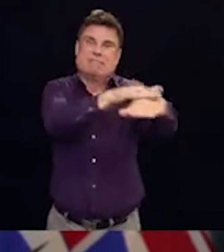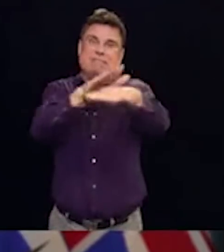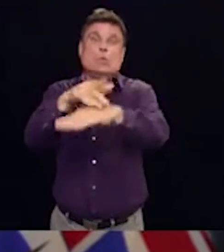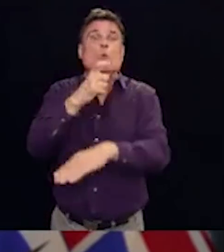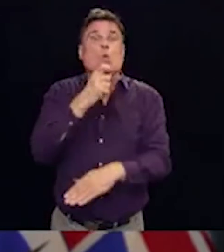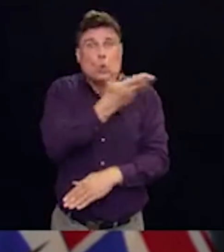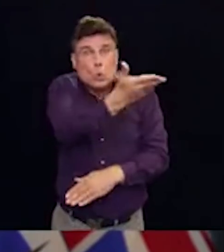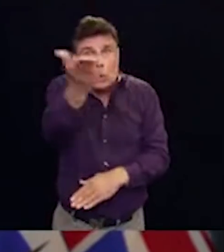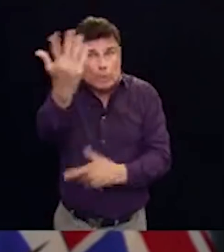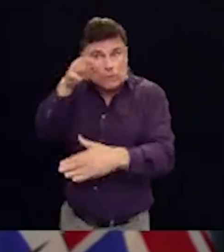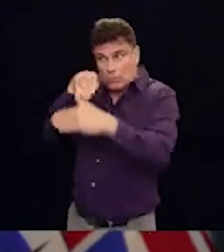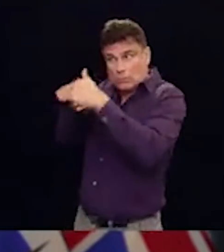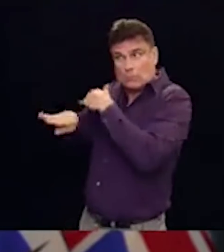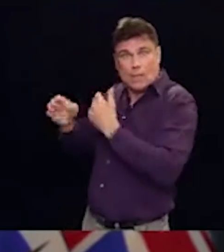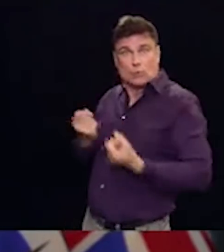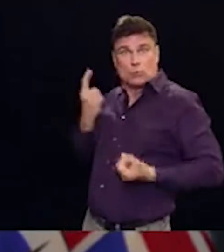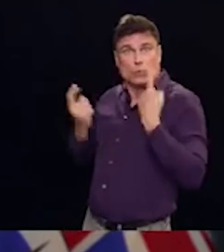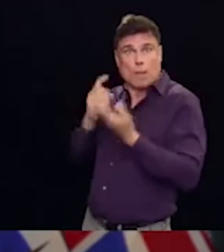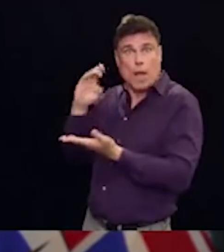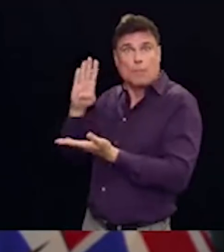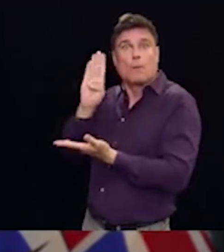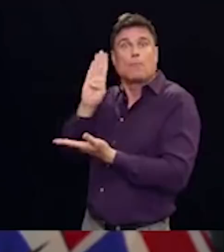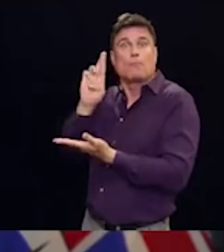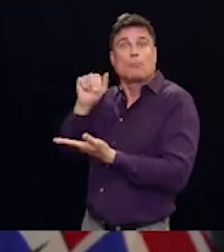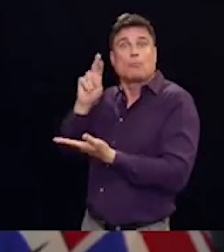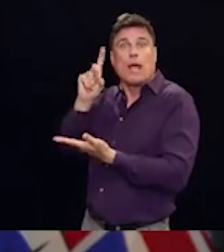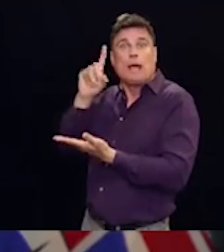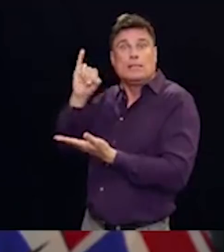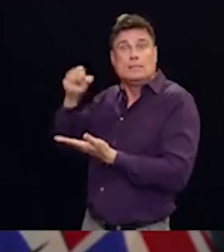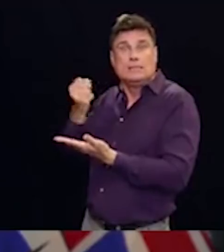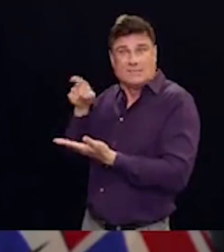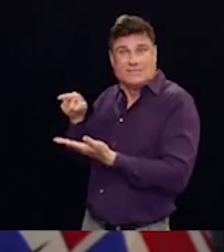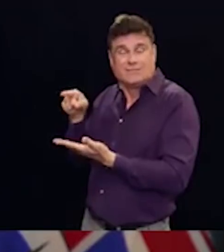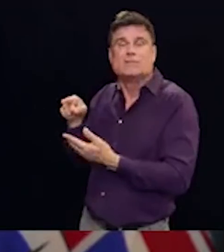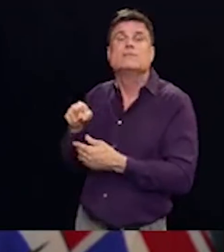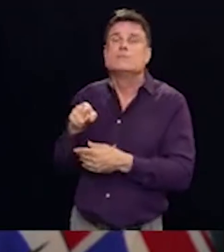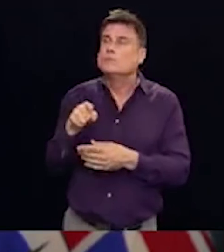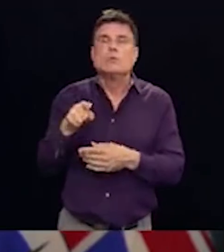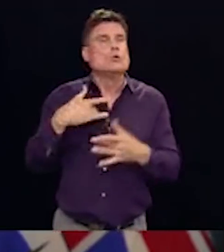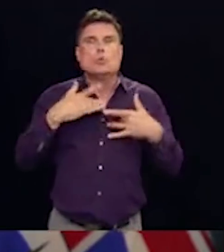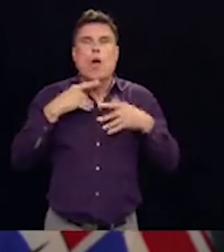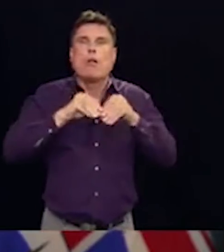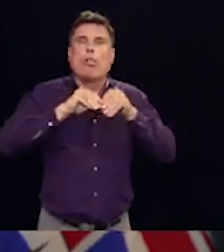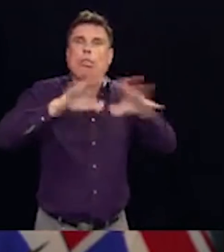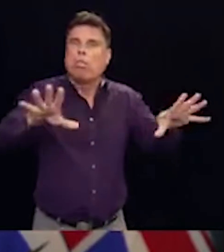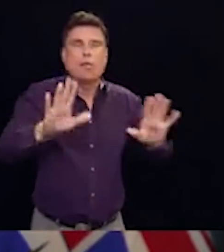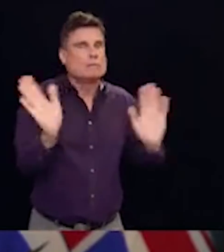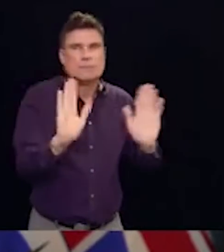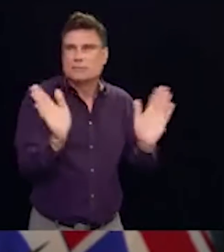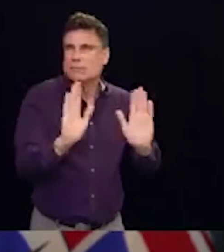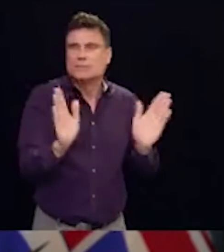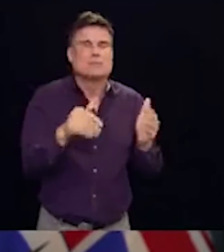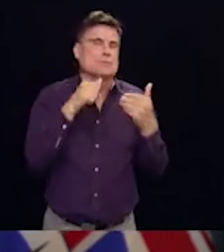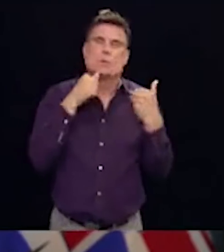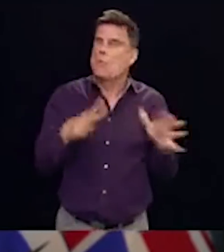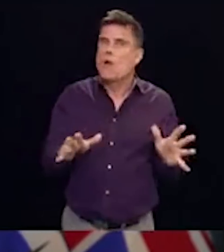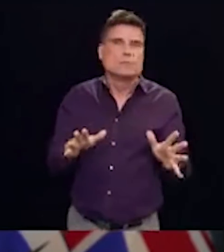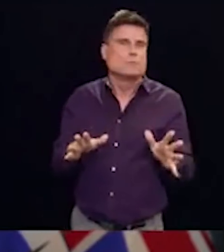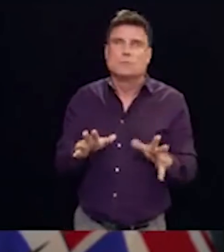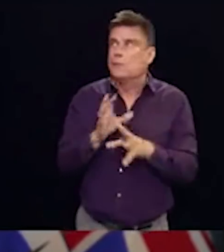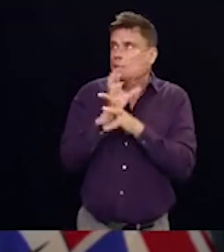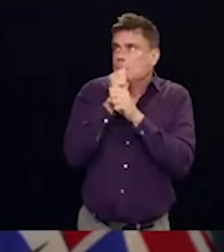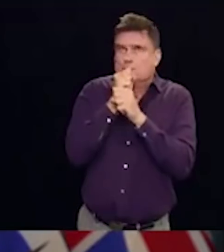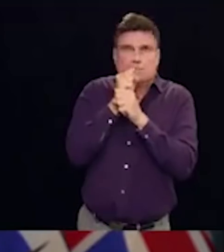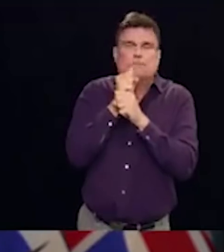to avoid. We have established clear rules for our safe social interactions that apply to everyone.